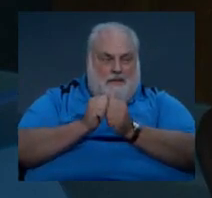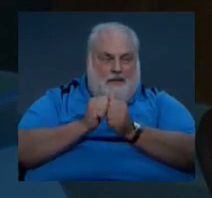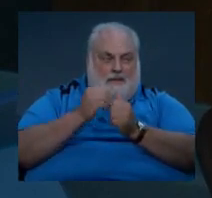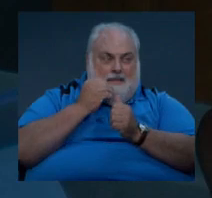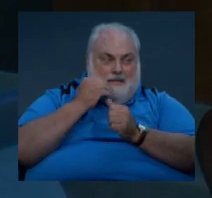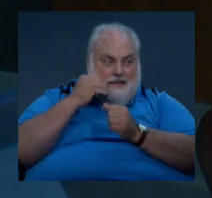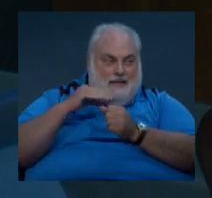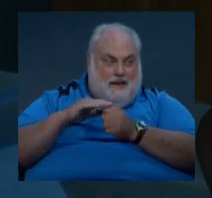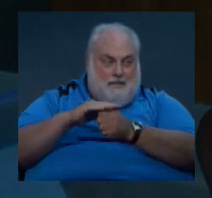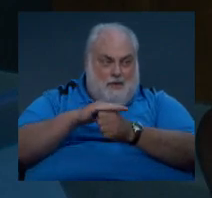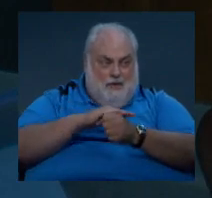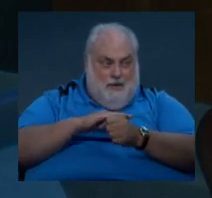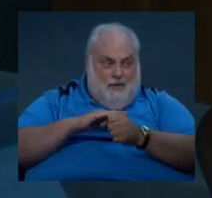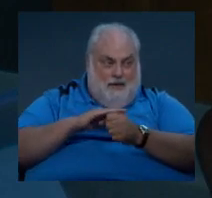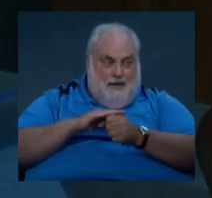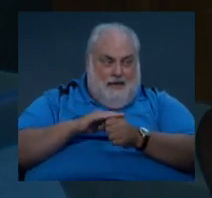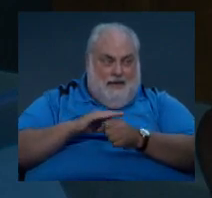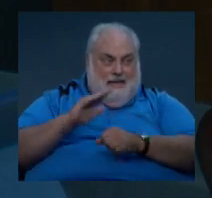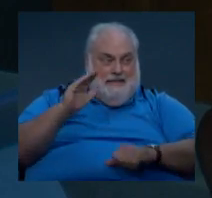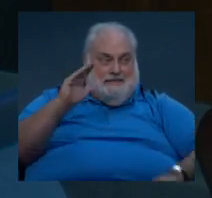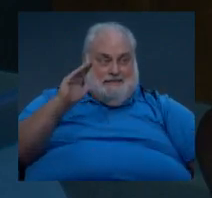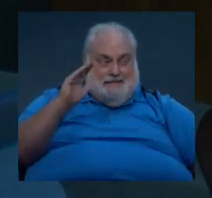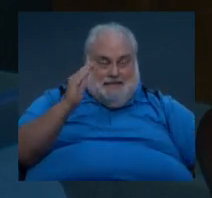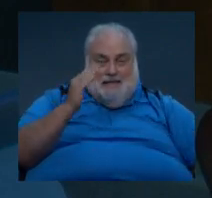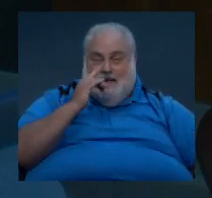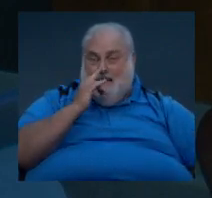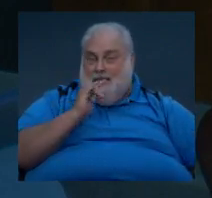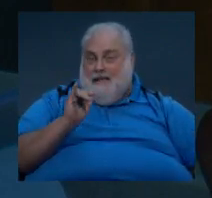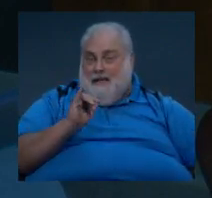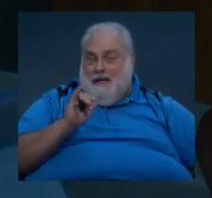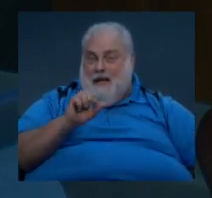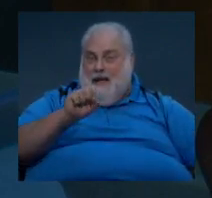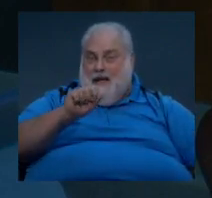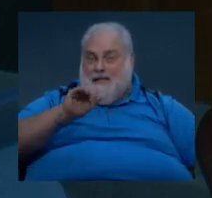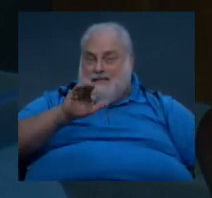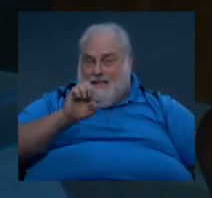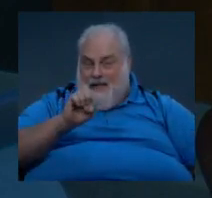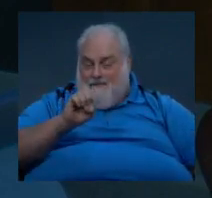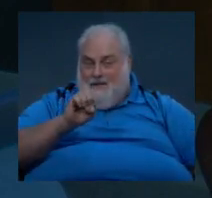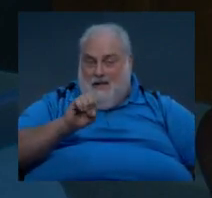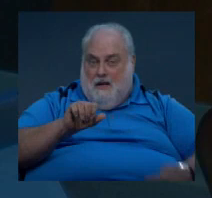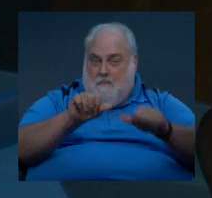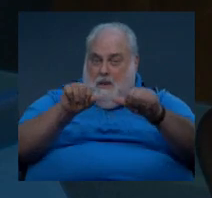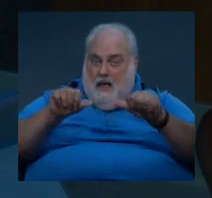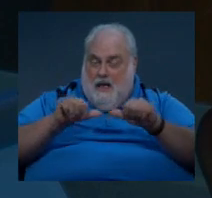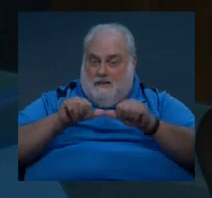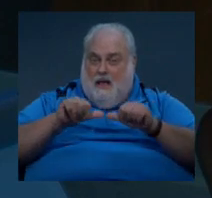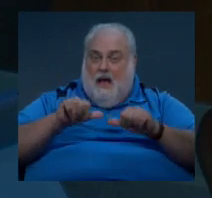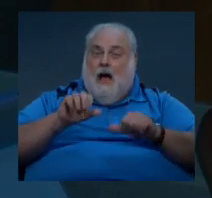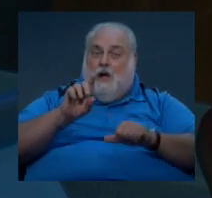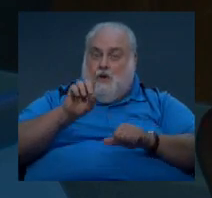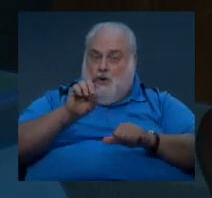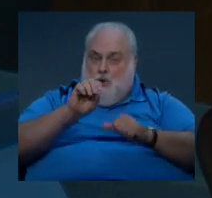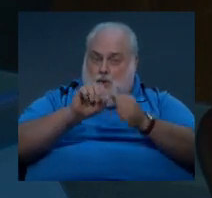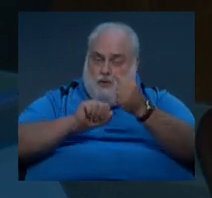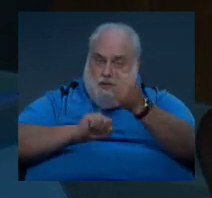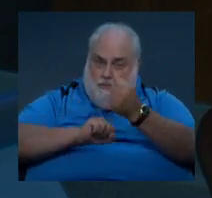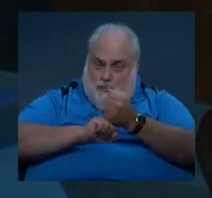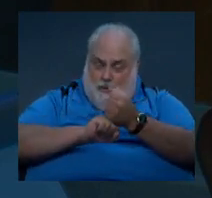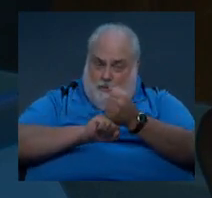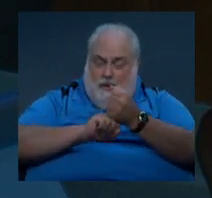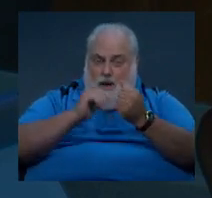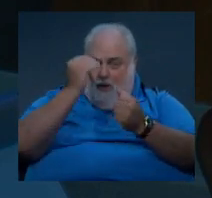neighborhood is that it seems like a safe place. I support it. I know that there are